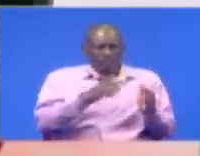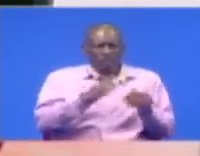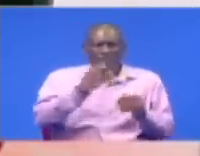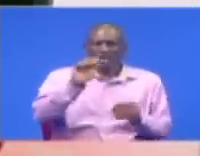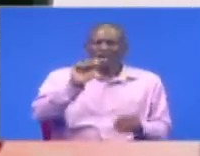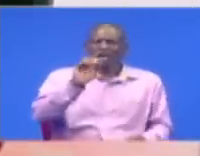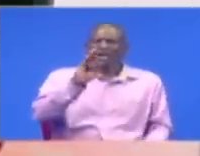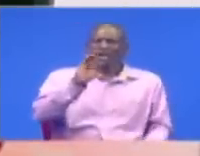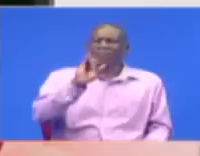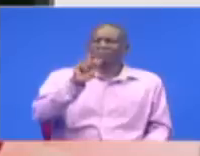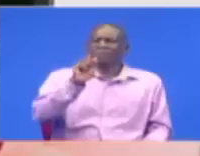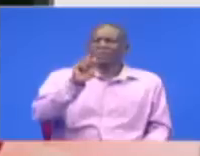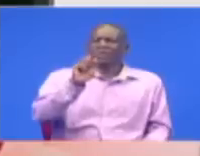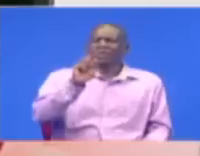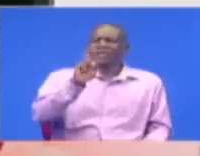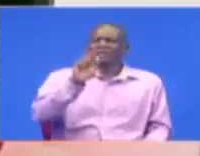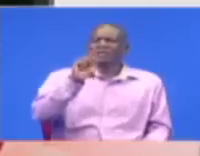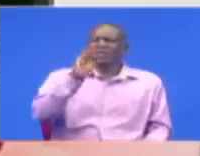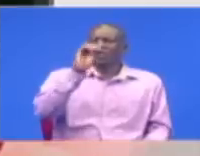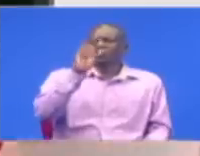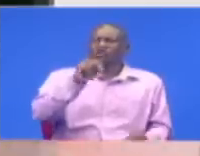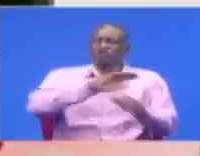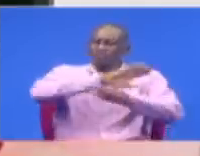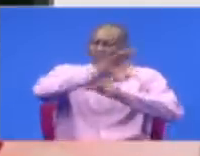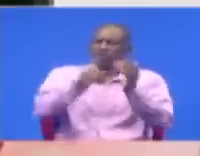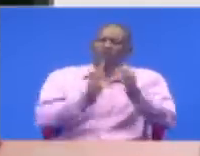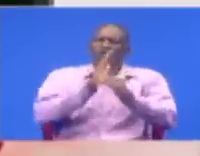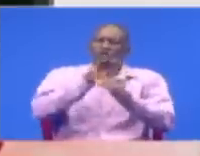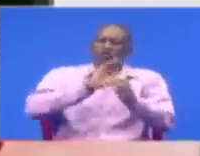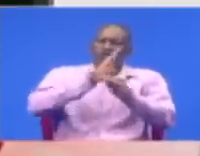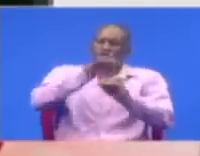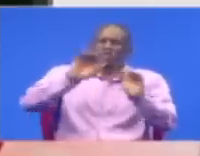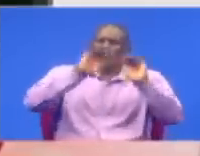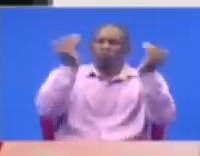arbitrations from all over the world, like other countries have.